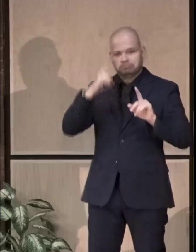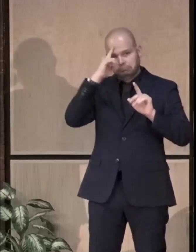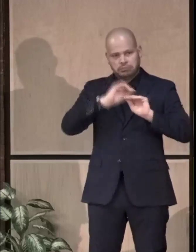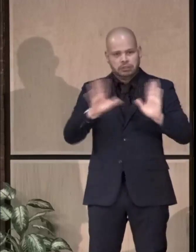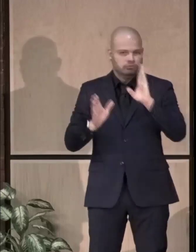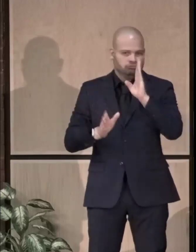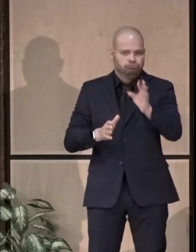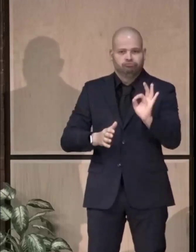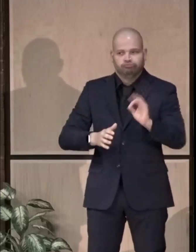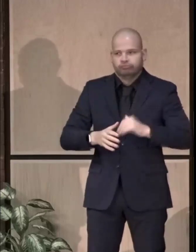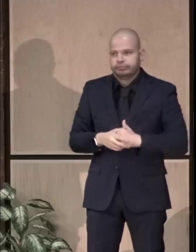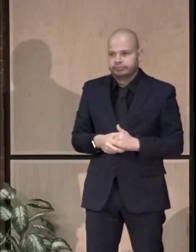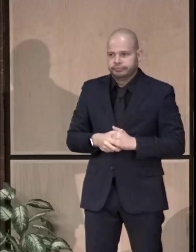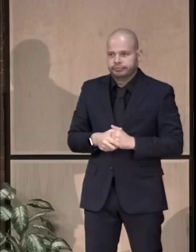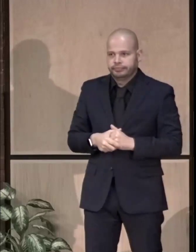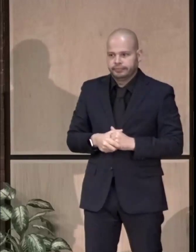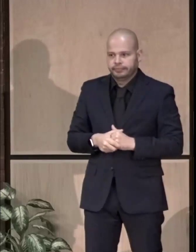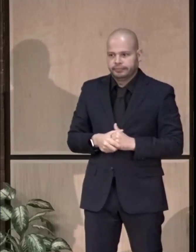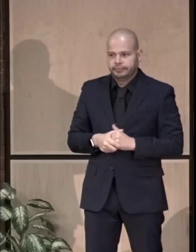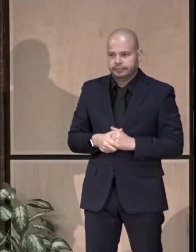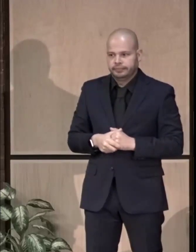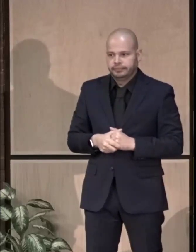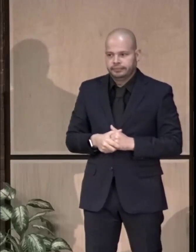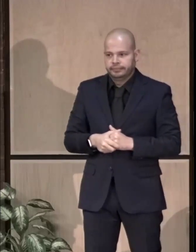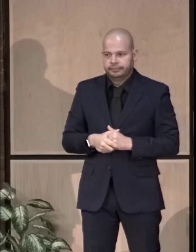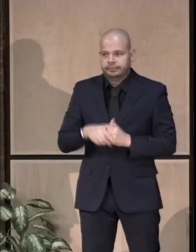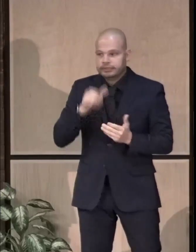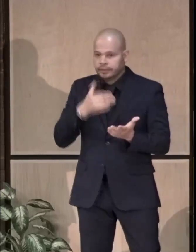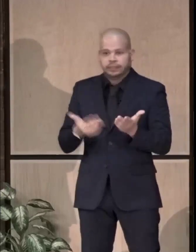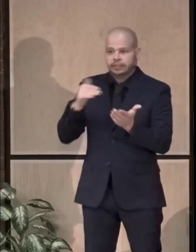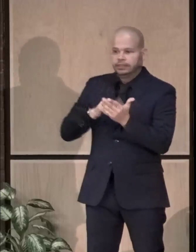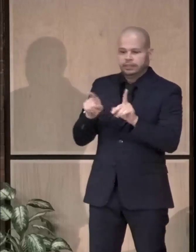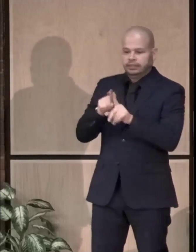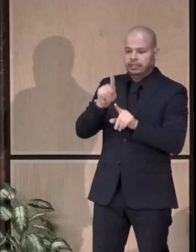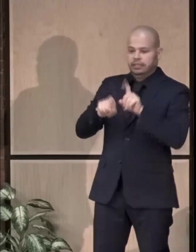Now, we don't plan to retread the same ground that